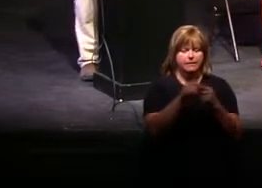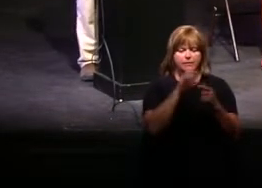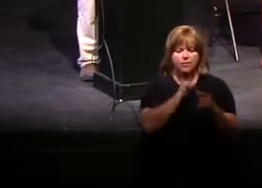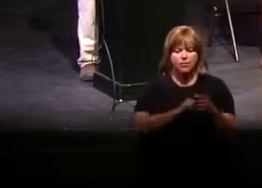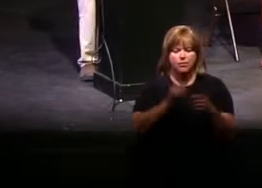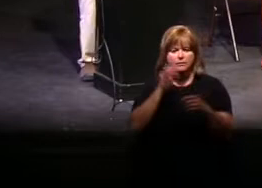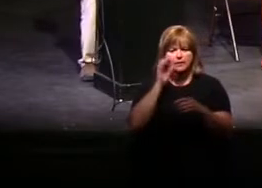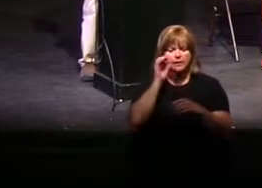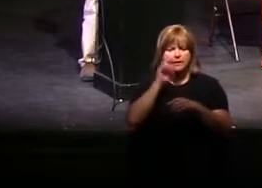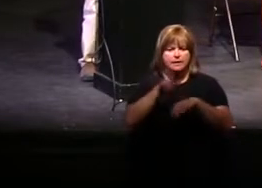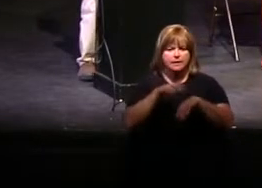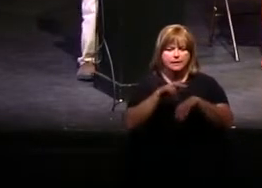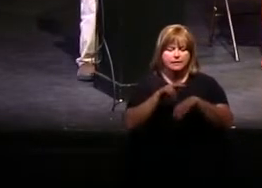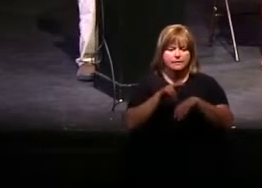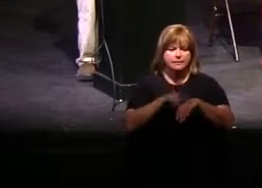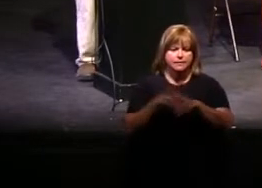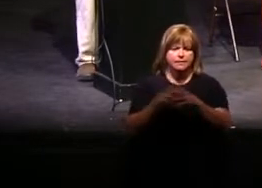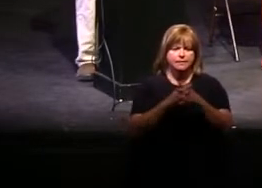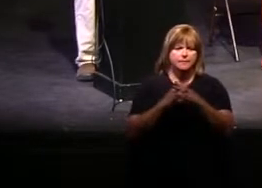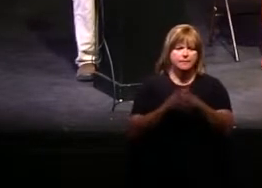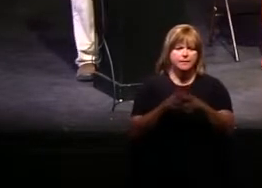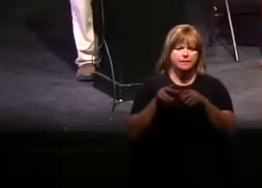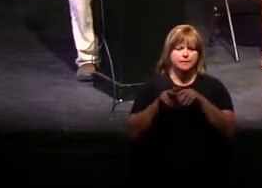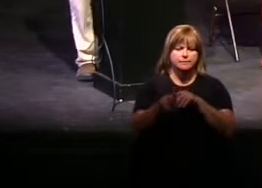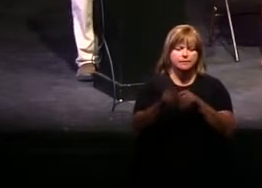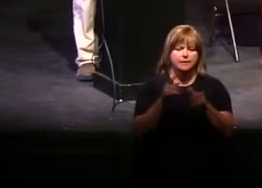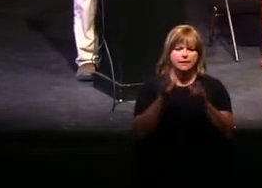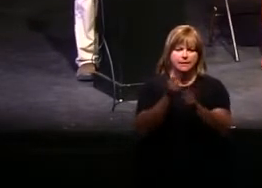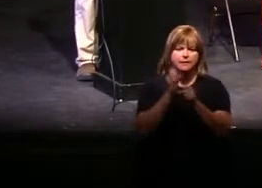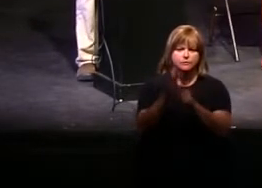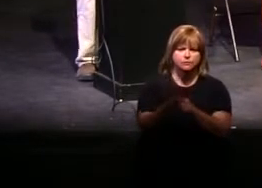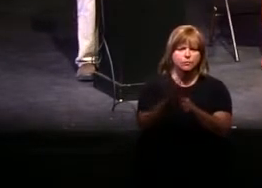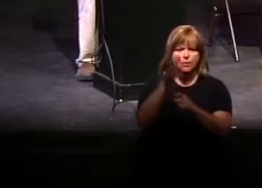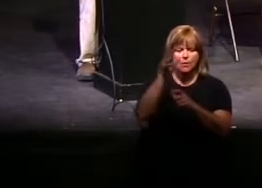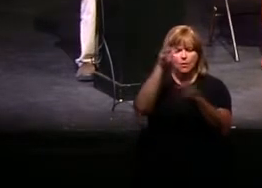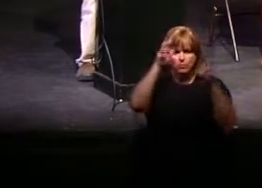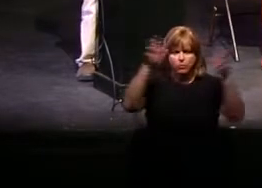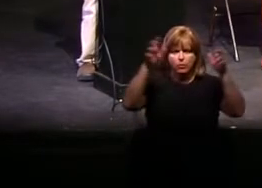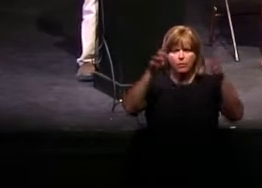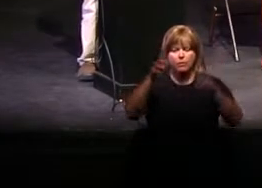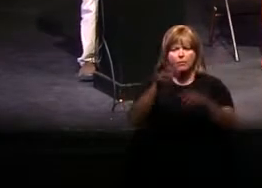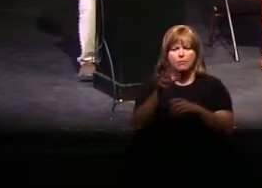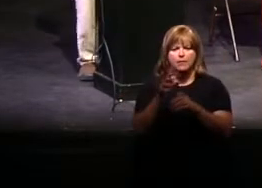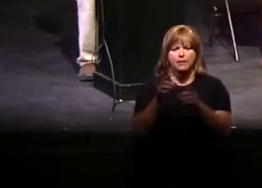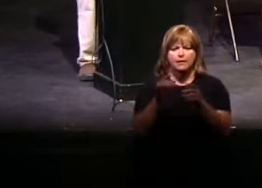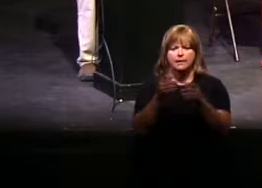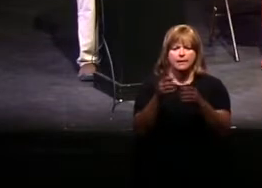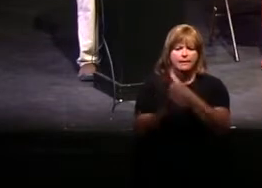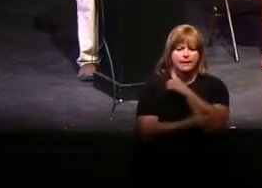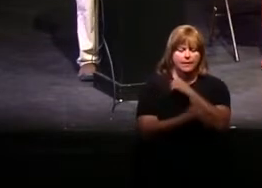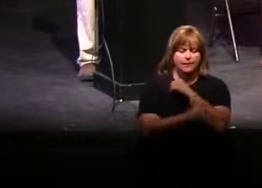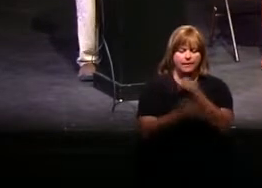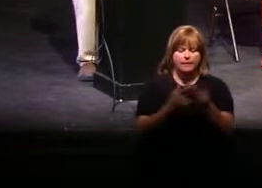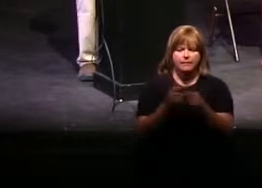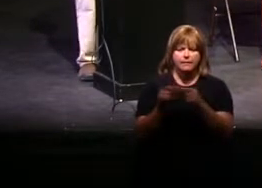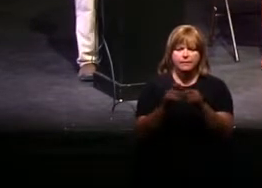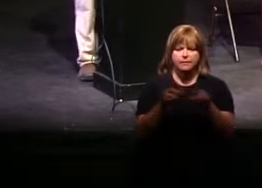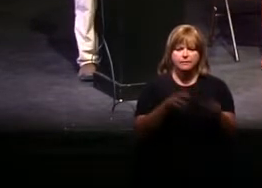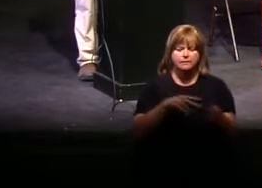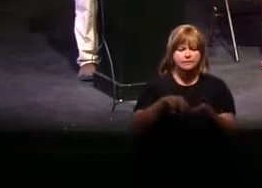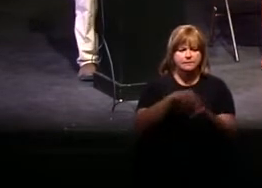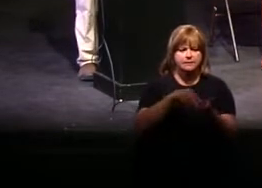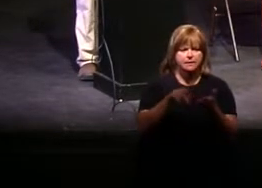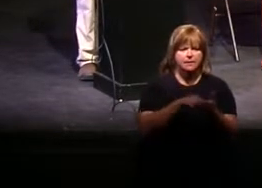trail into the high mountains, get your bull or buck county, on the way to somewhere else, do-si-do,